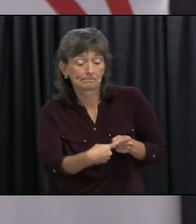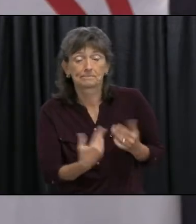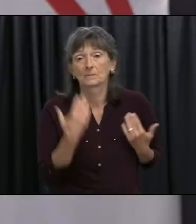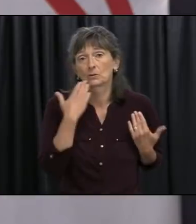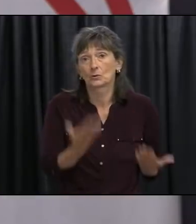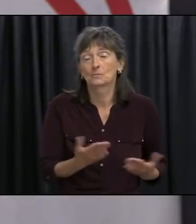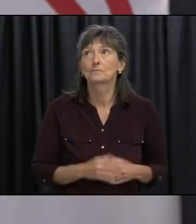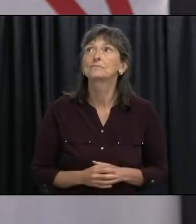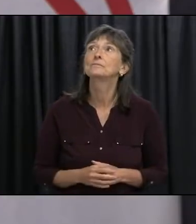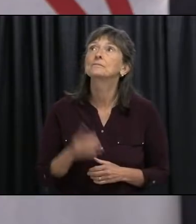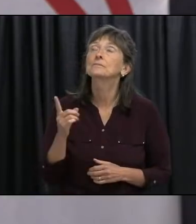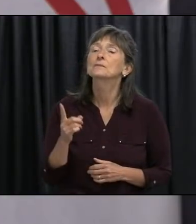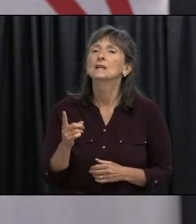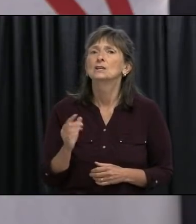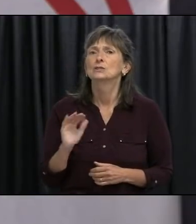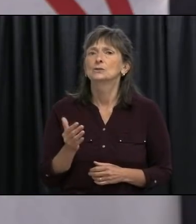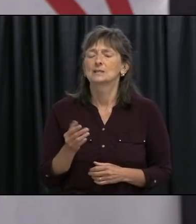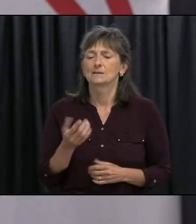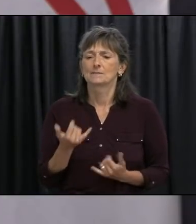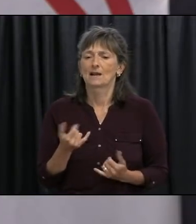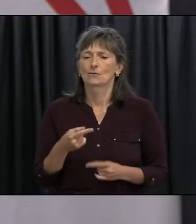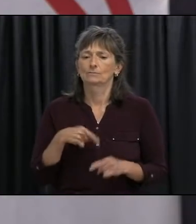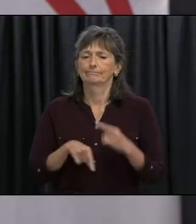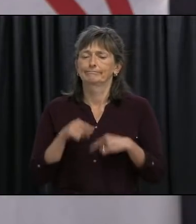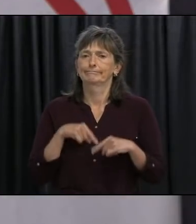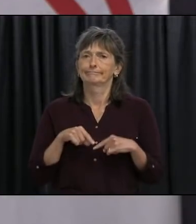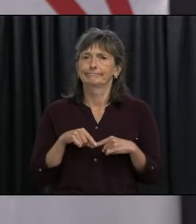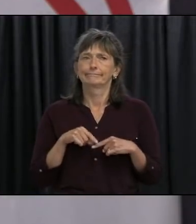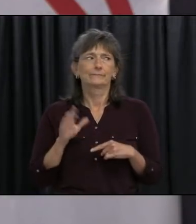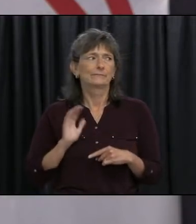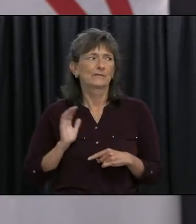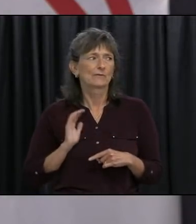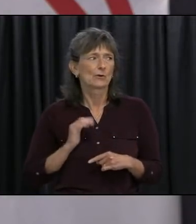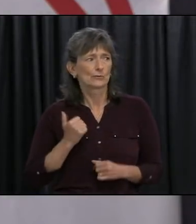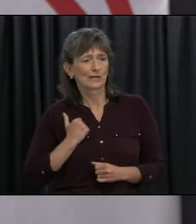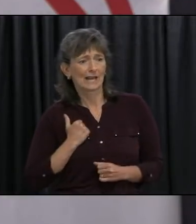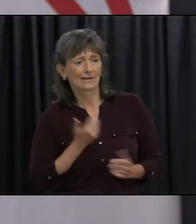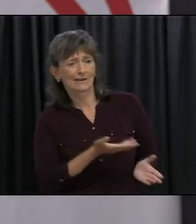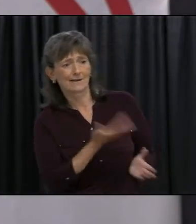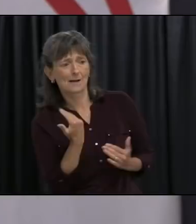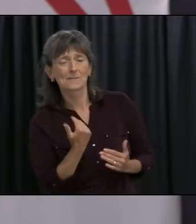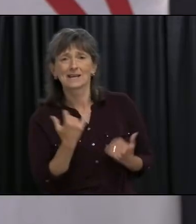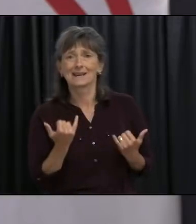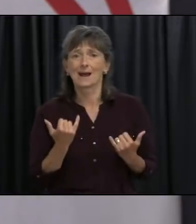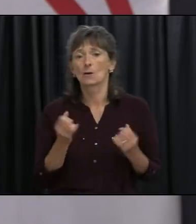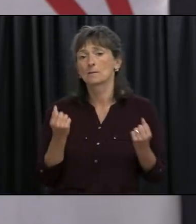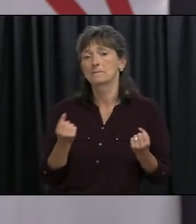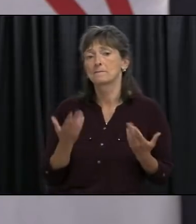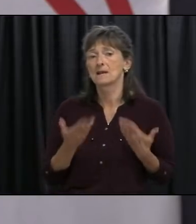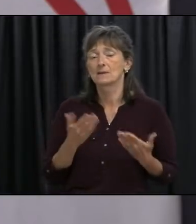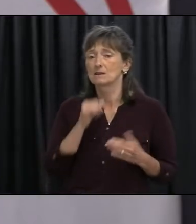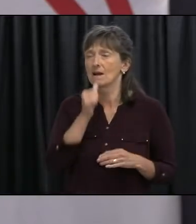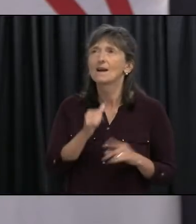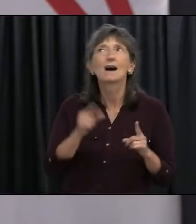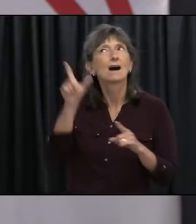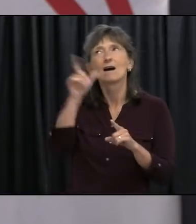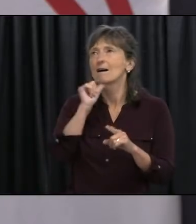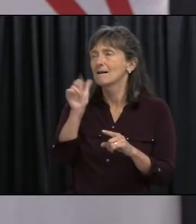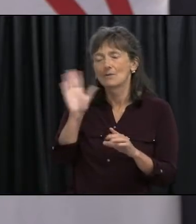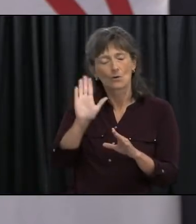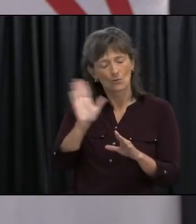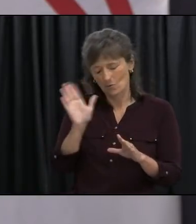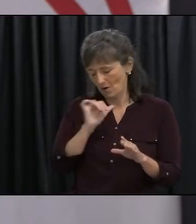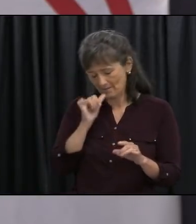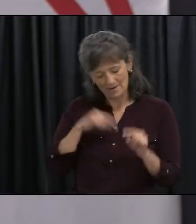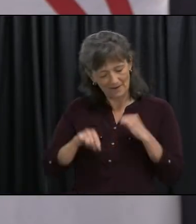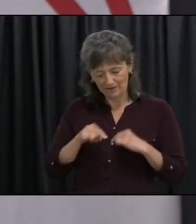So it sounds like we're backtracking quite a bit here. July 17th was a tentative date, and now we might not even be happening. No, not backtracking at all.